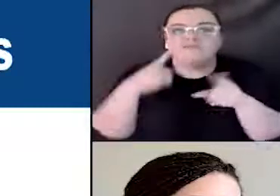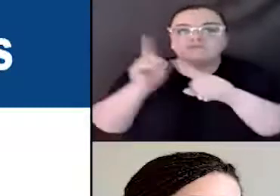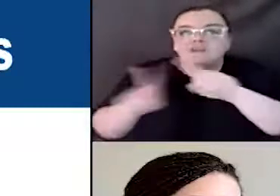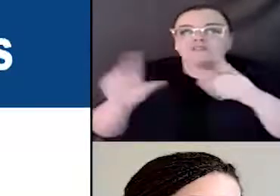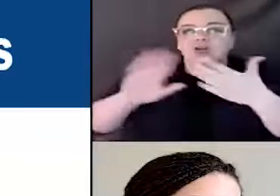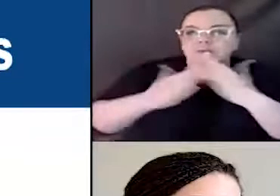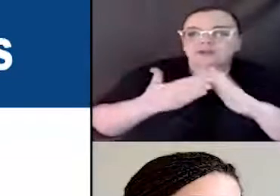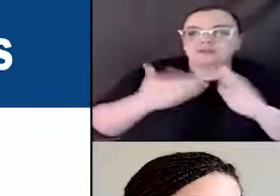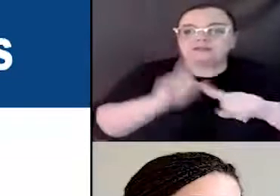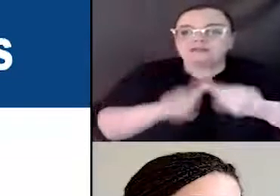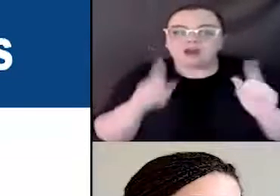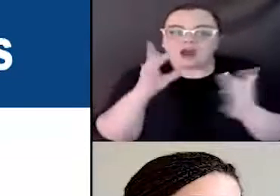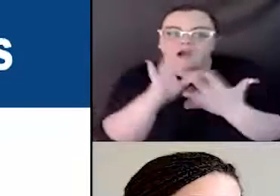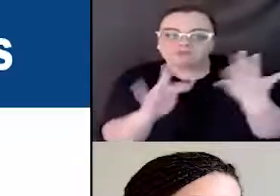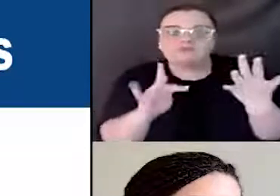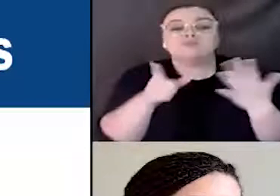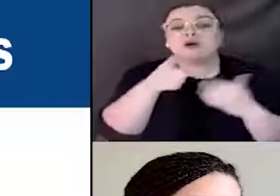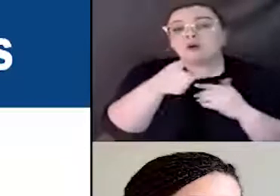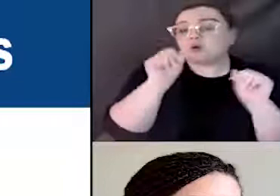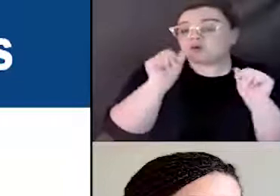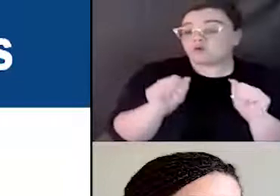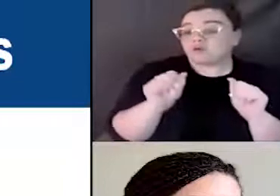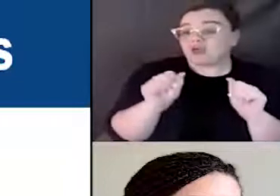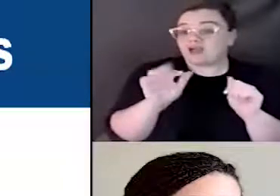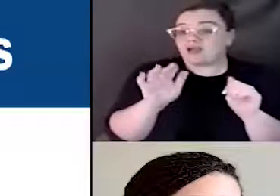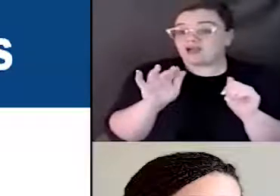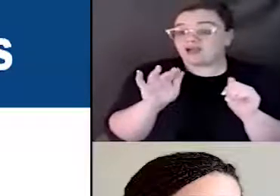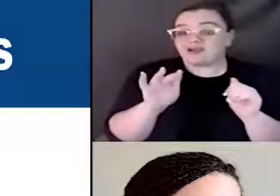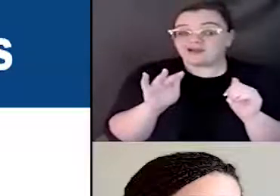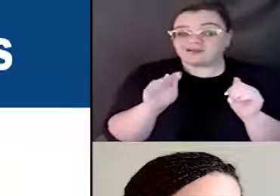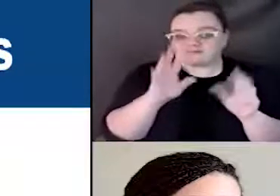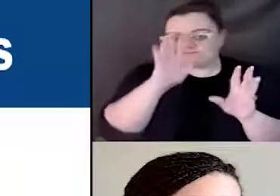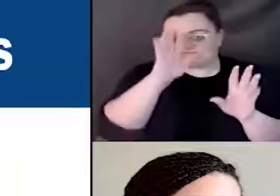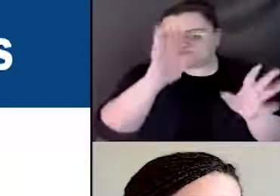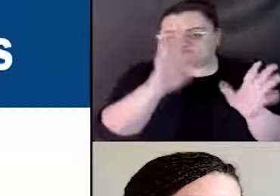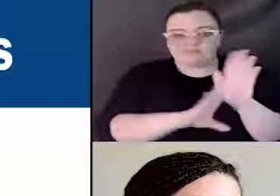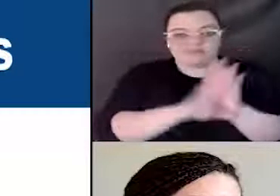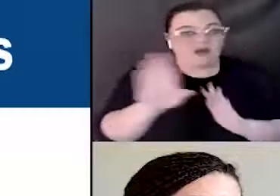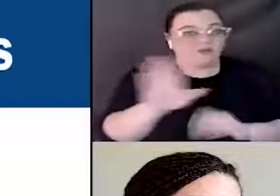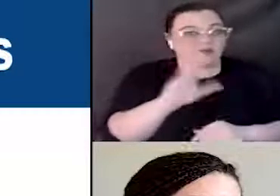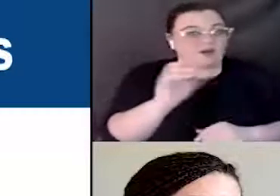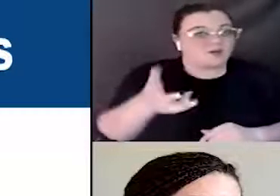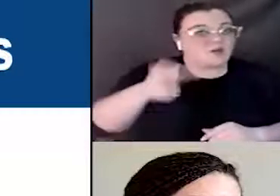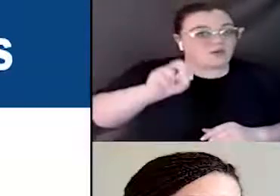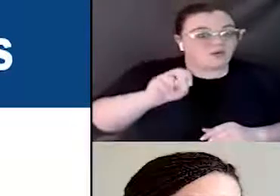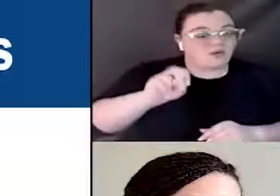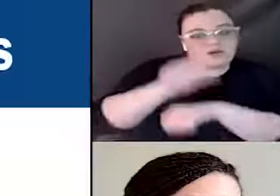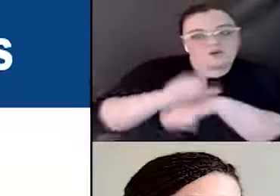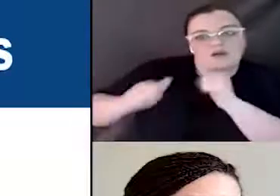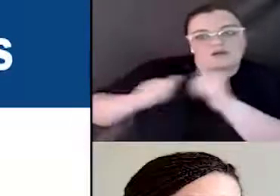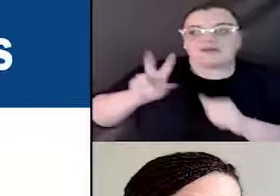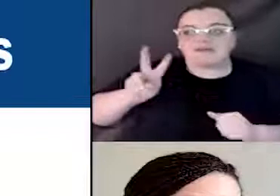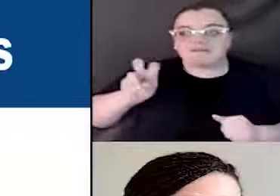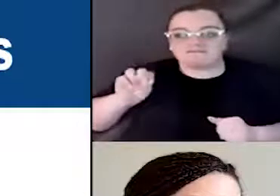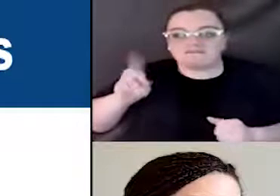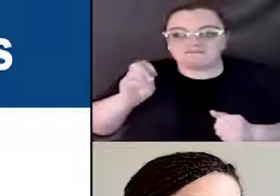packages. And you can also kind of put together your own, working with vendors or stores.